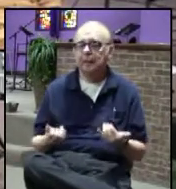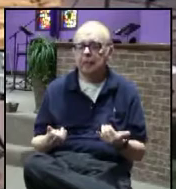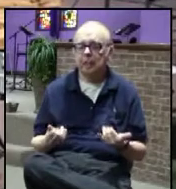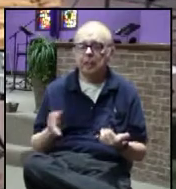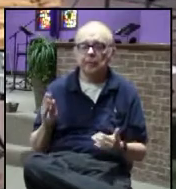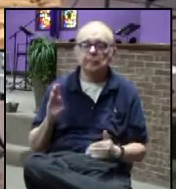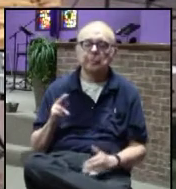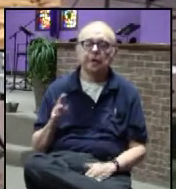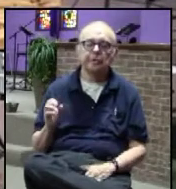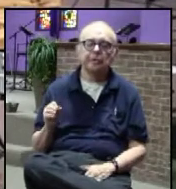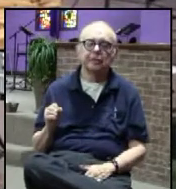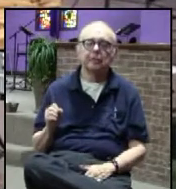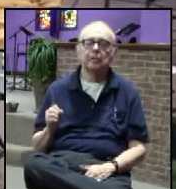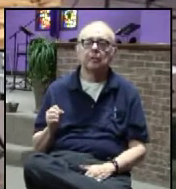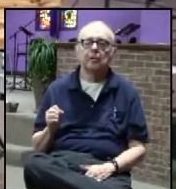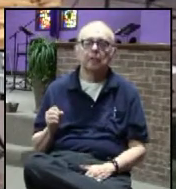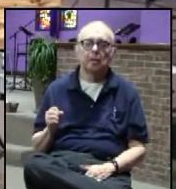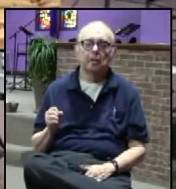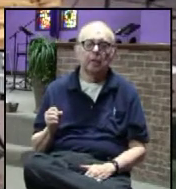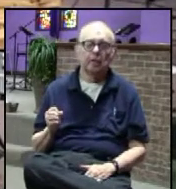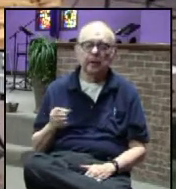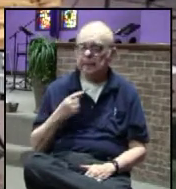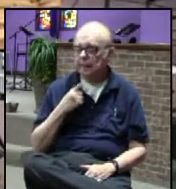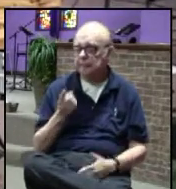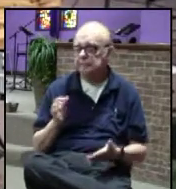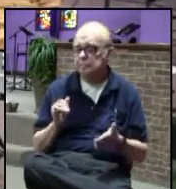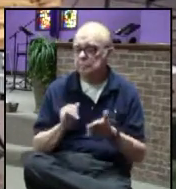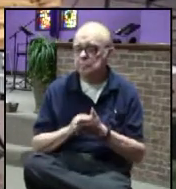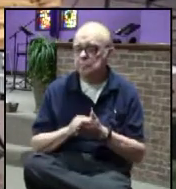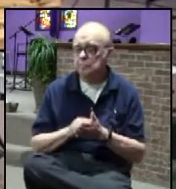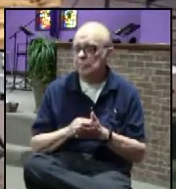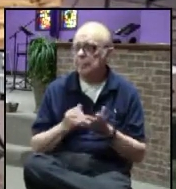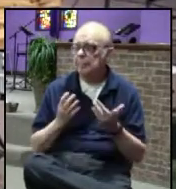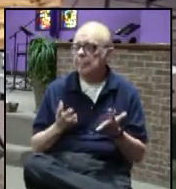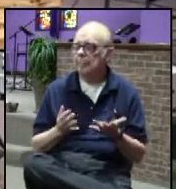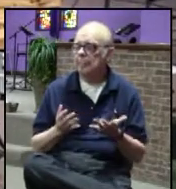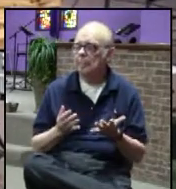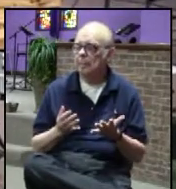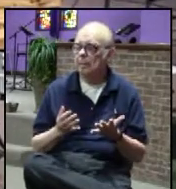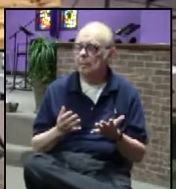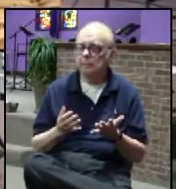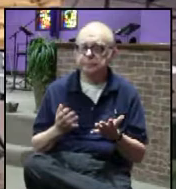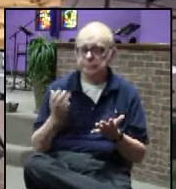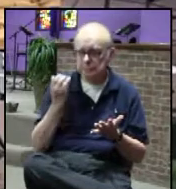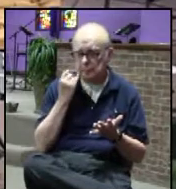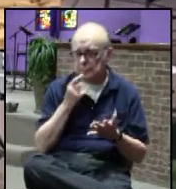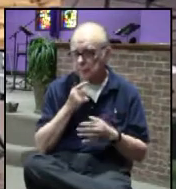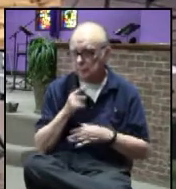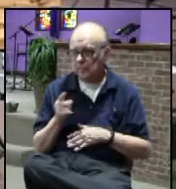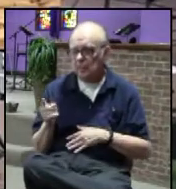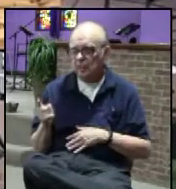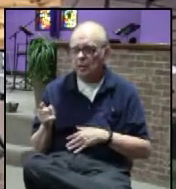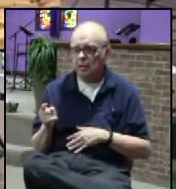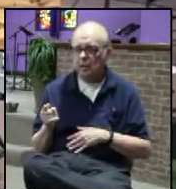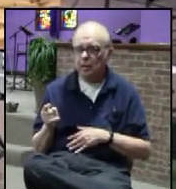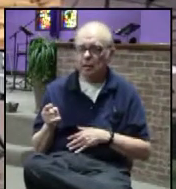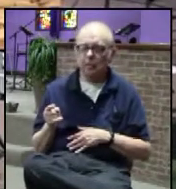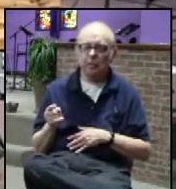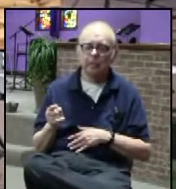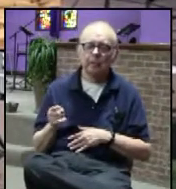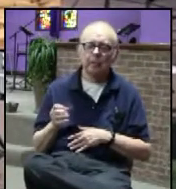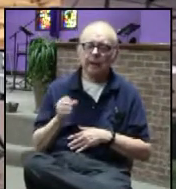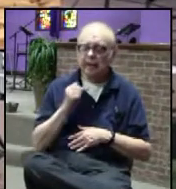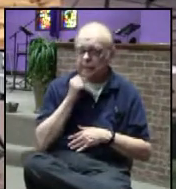of a bus. So what they're saying is this, hold on a minute. If there is a